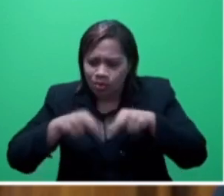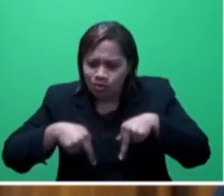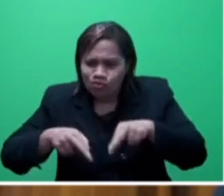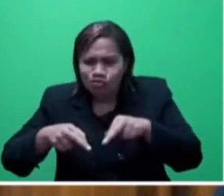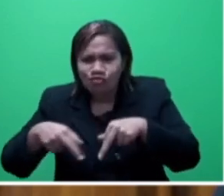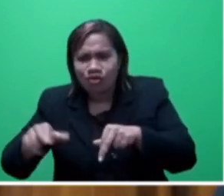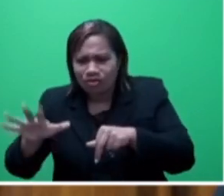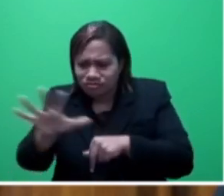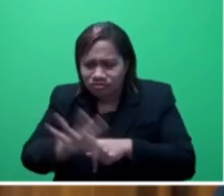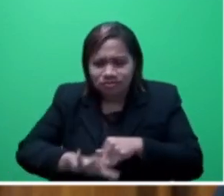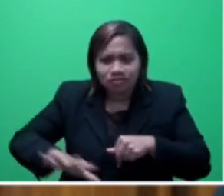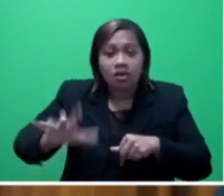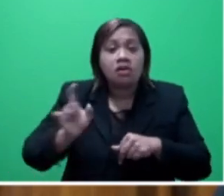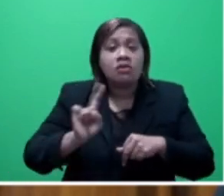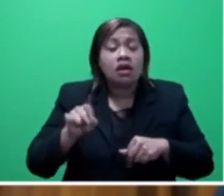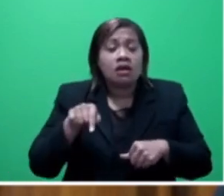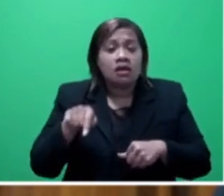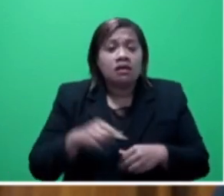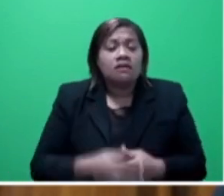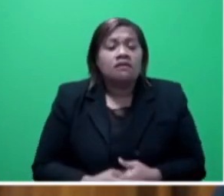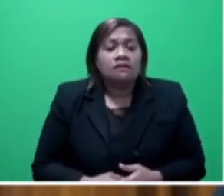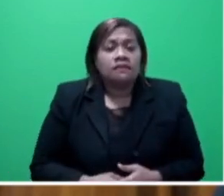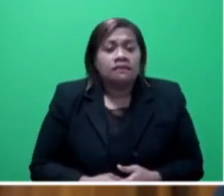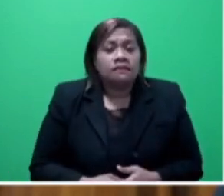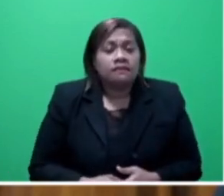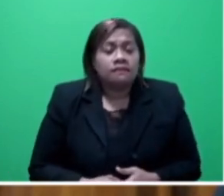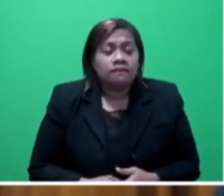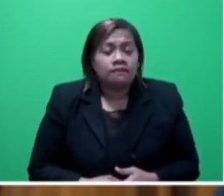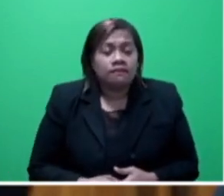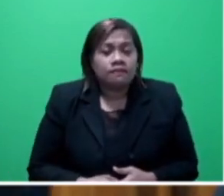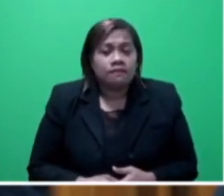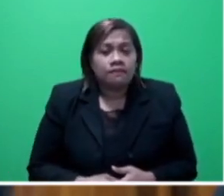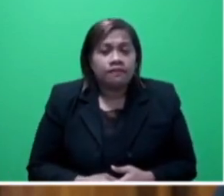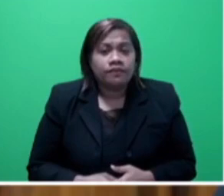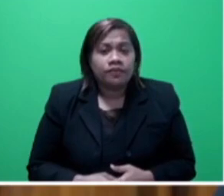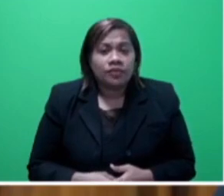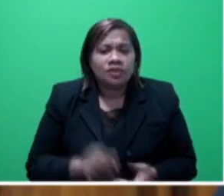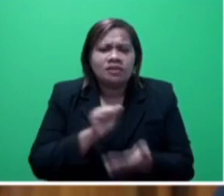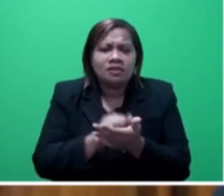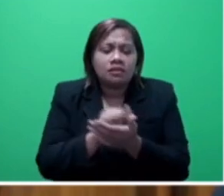is on a regular basis looked after in